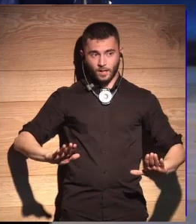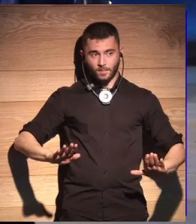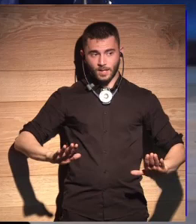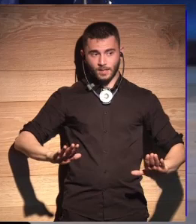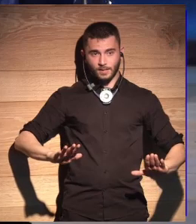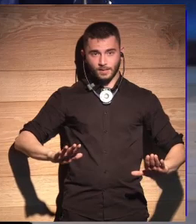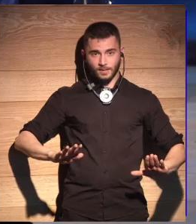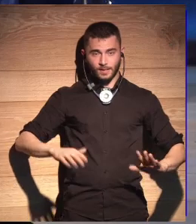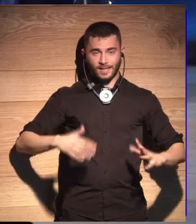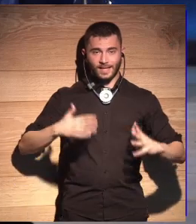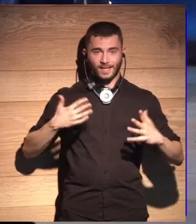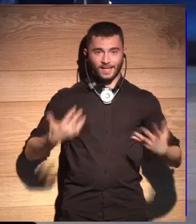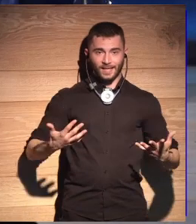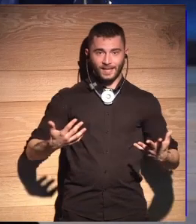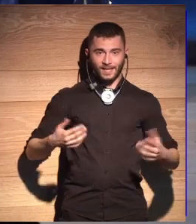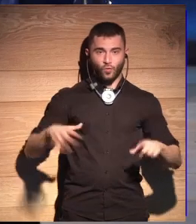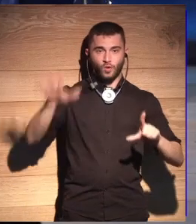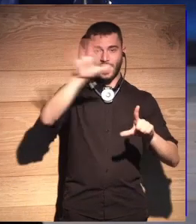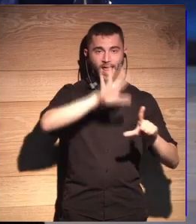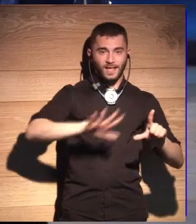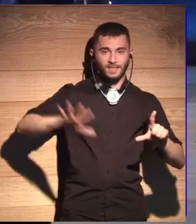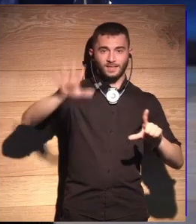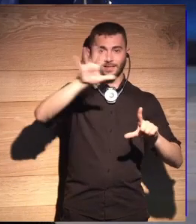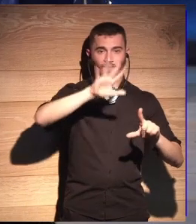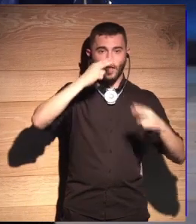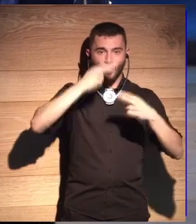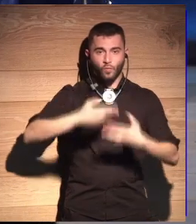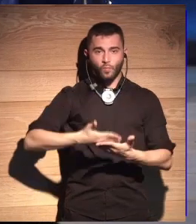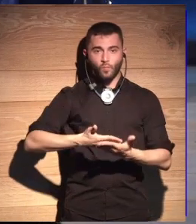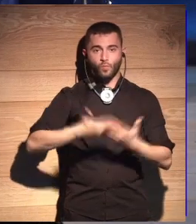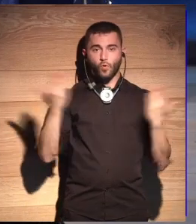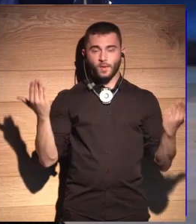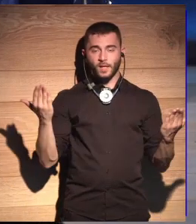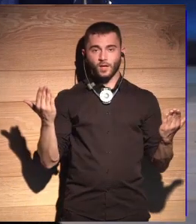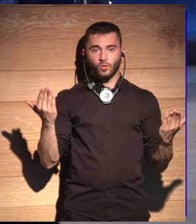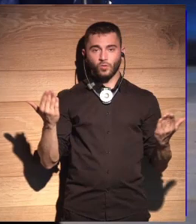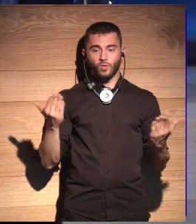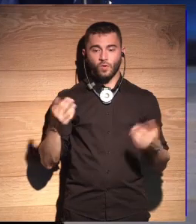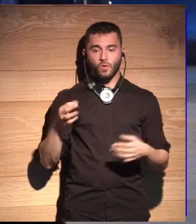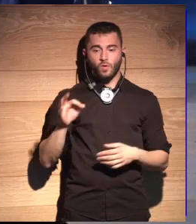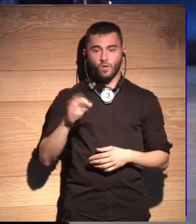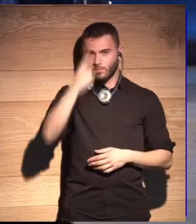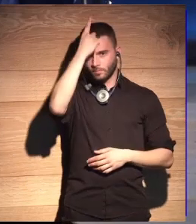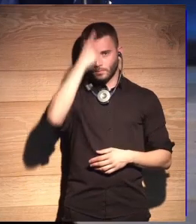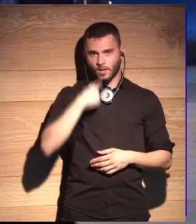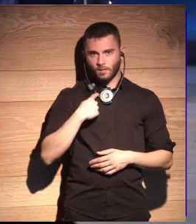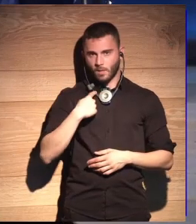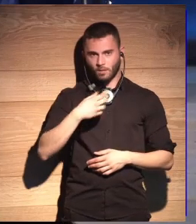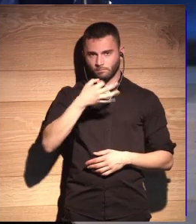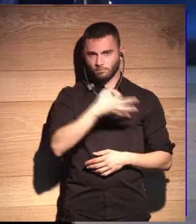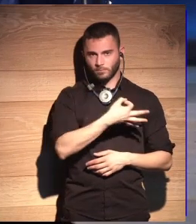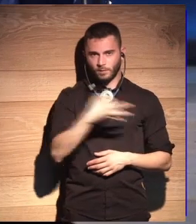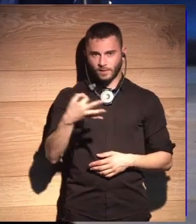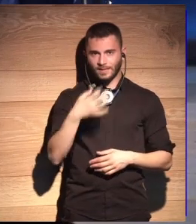a public status that is beyond rebuke is the medical profession. Now, in terms of what does this mean for politics, I mean, I think that